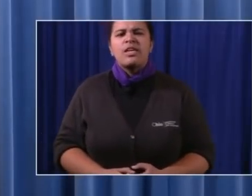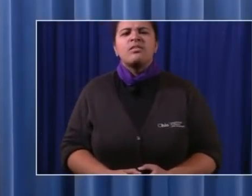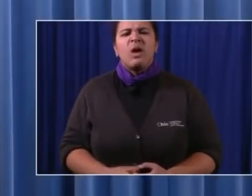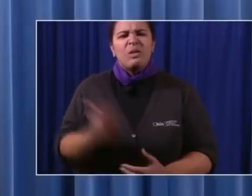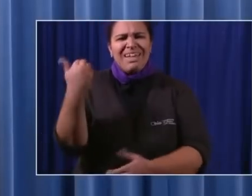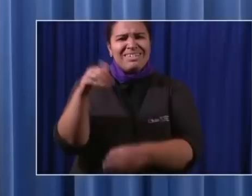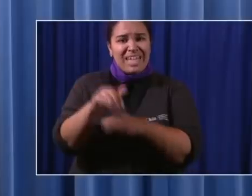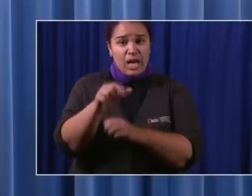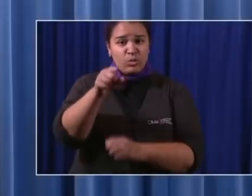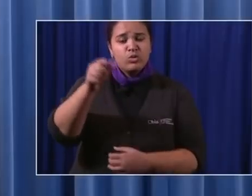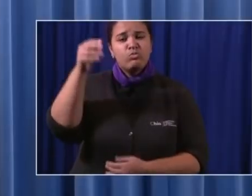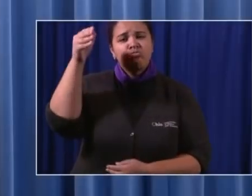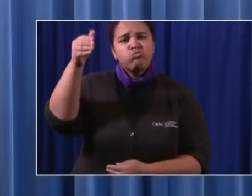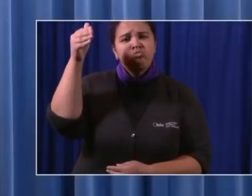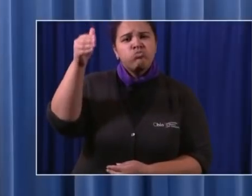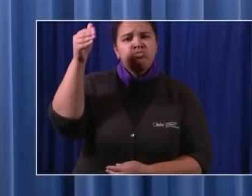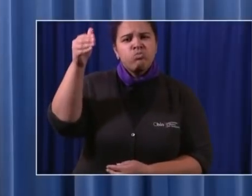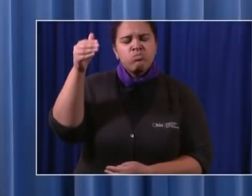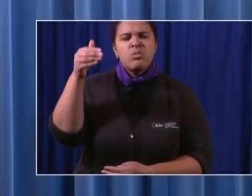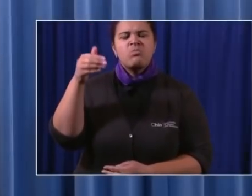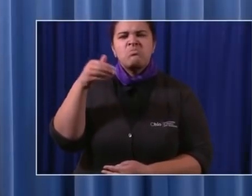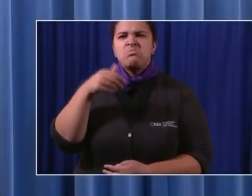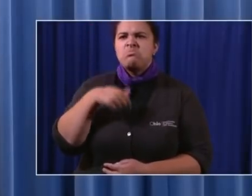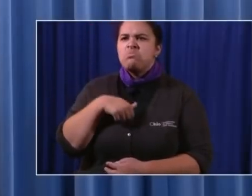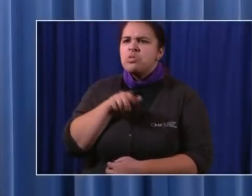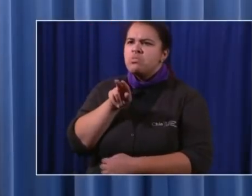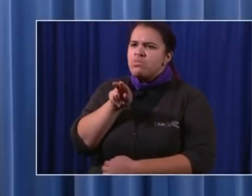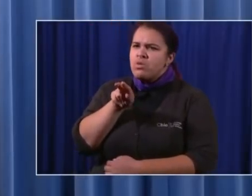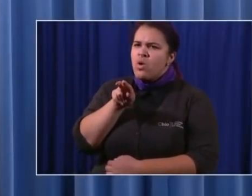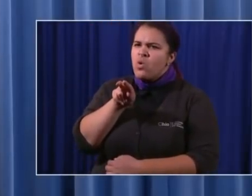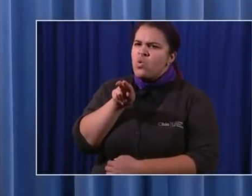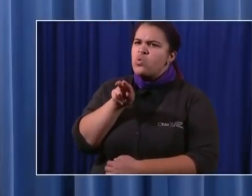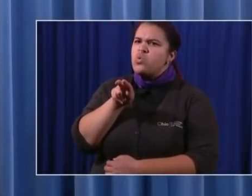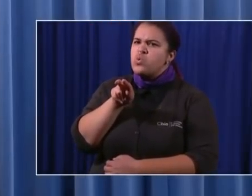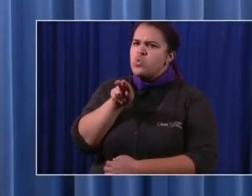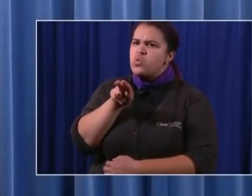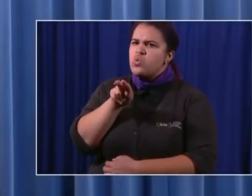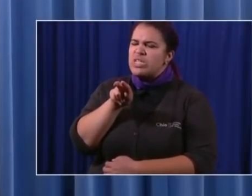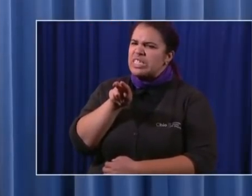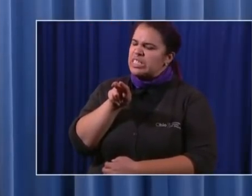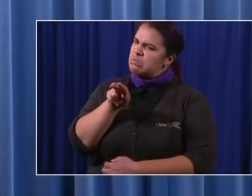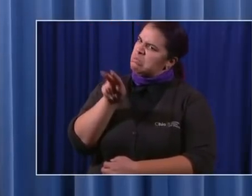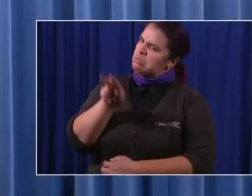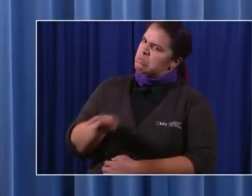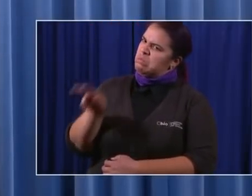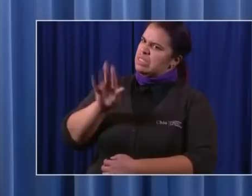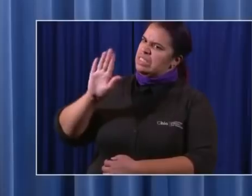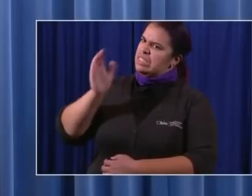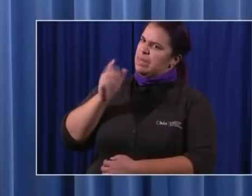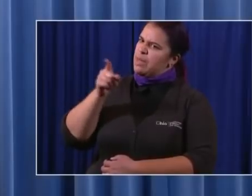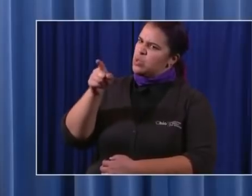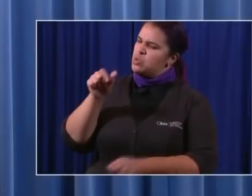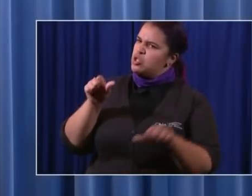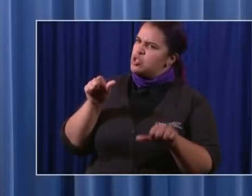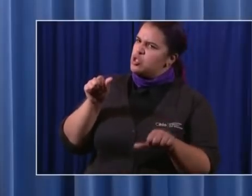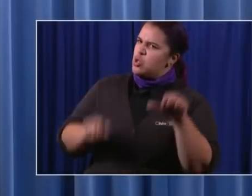night. It seems like you were torn delivering your speech. What's the right thing to do for Ohio and